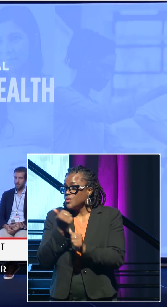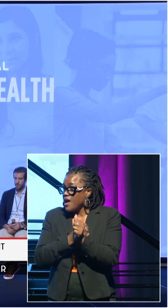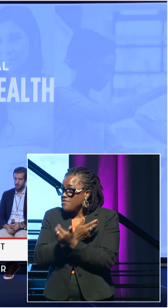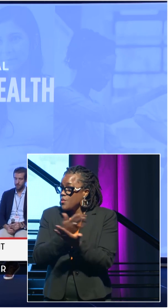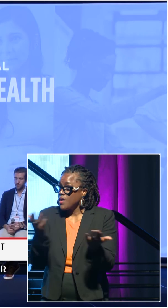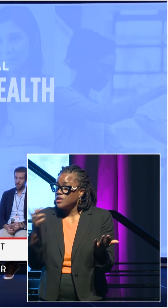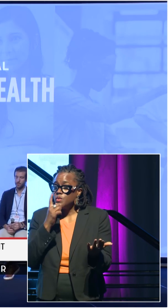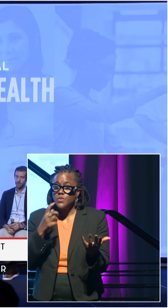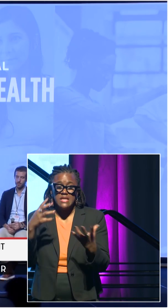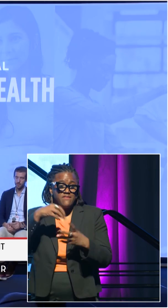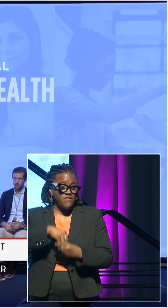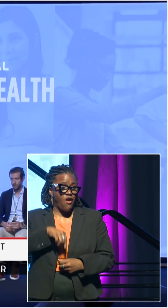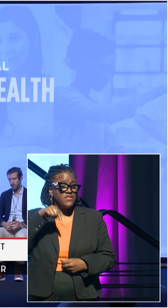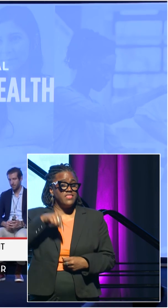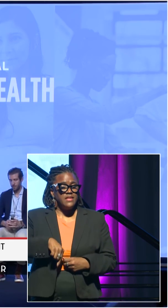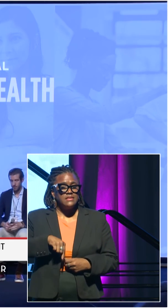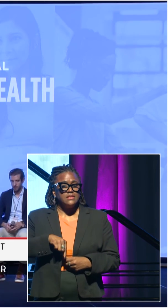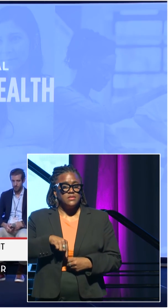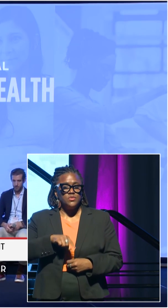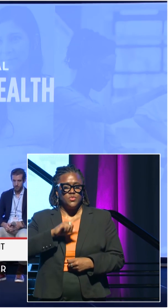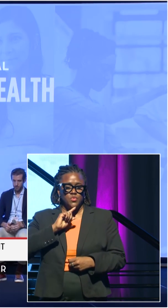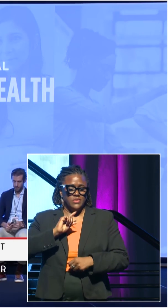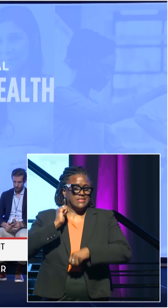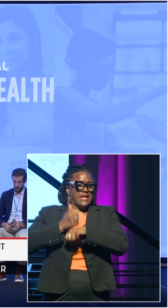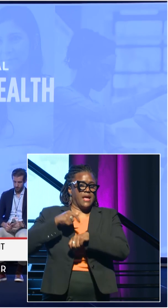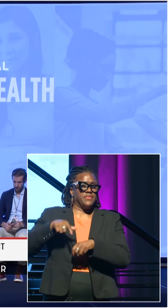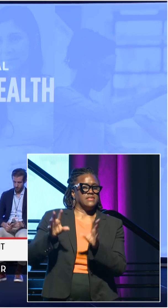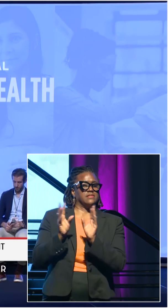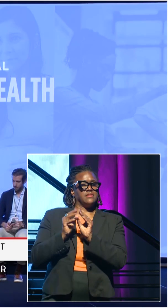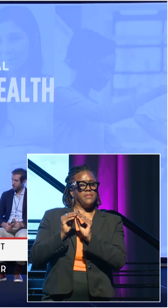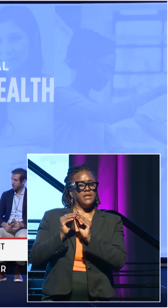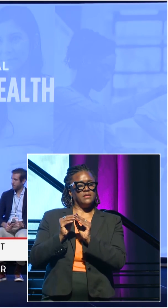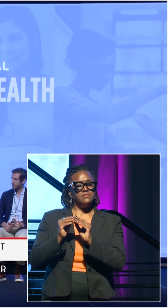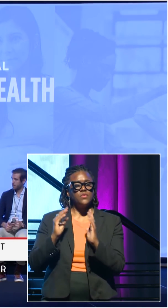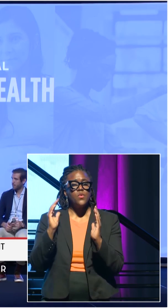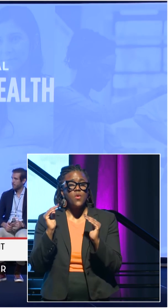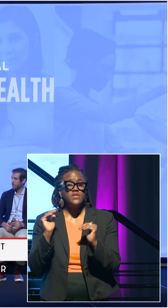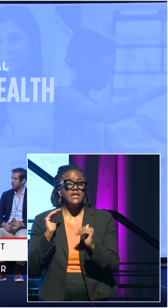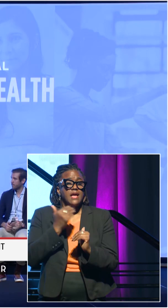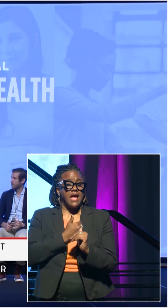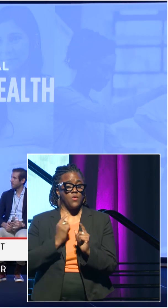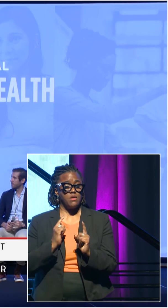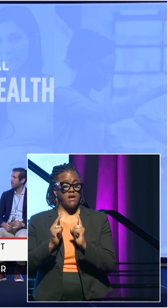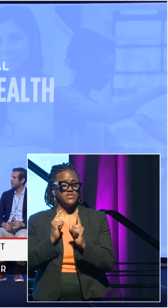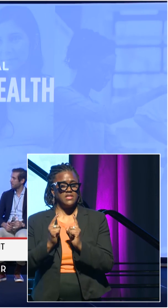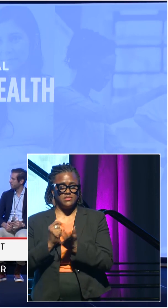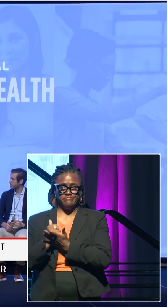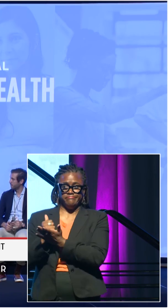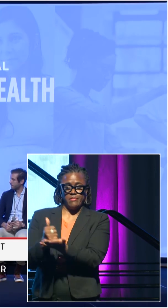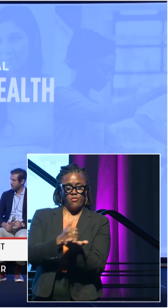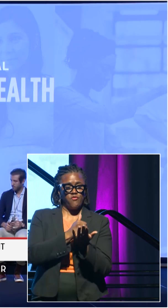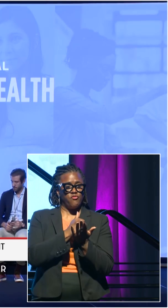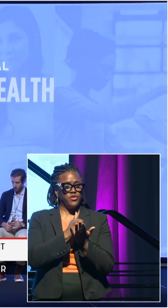everyone involved in putting on today's summit, and I hope that our conversation